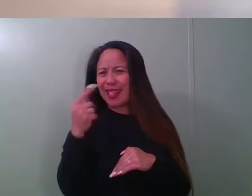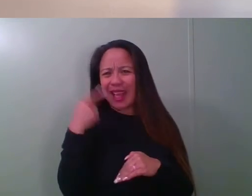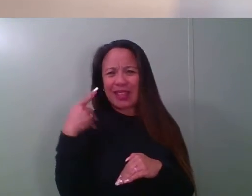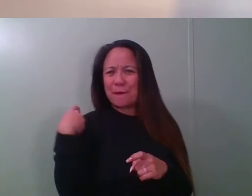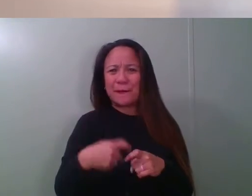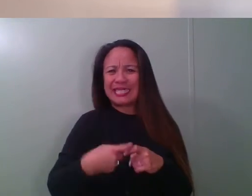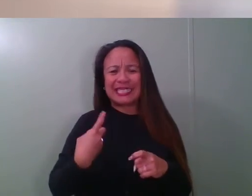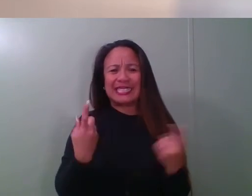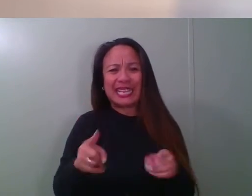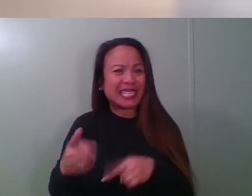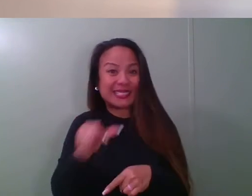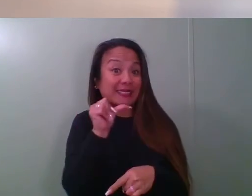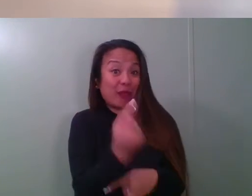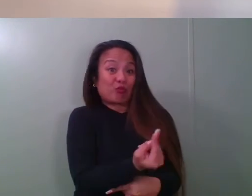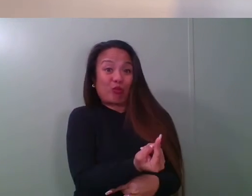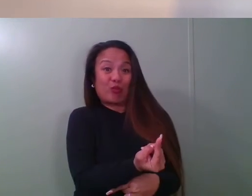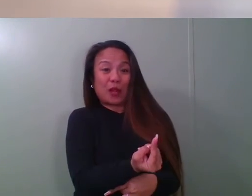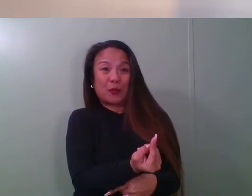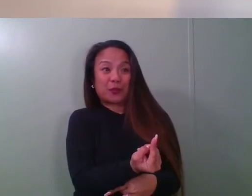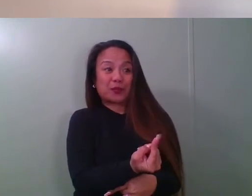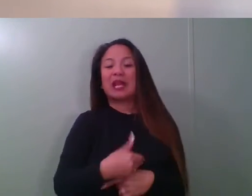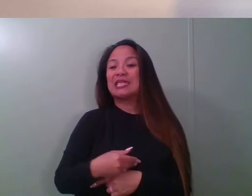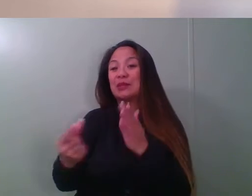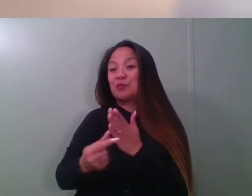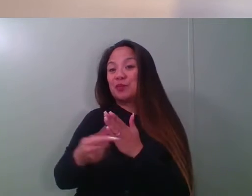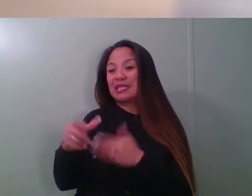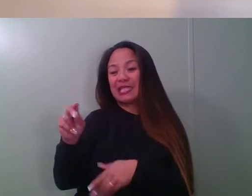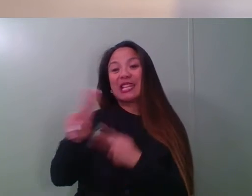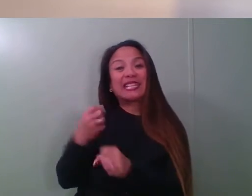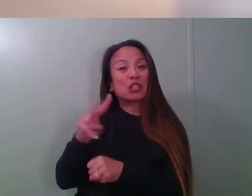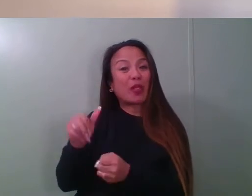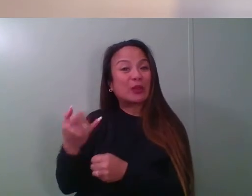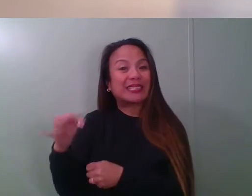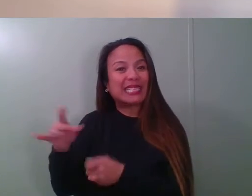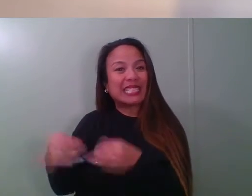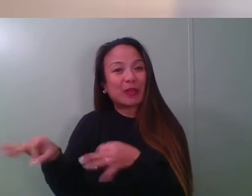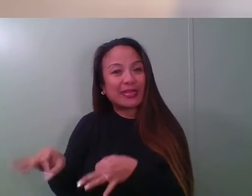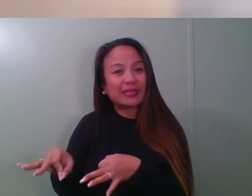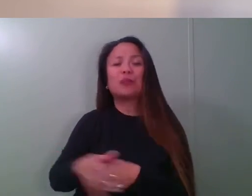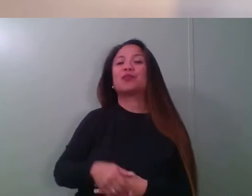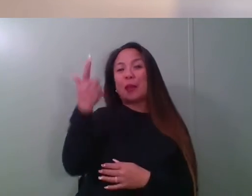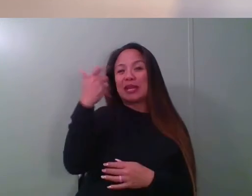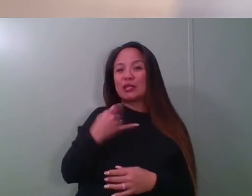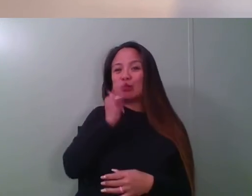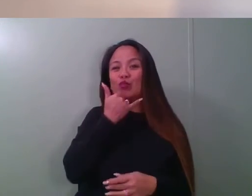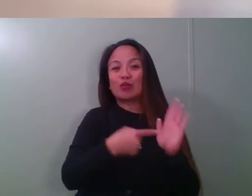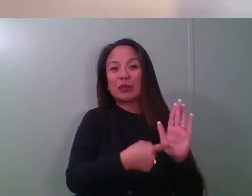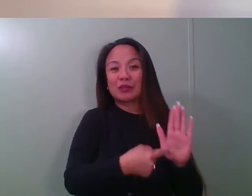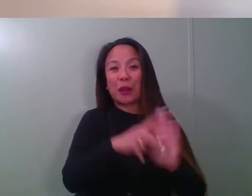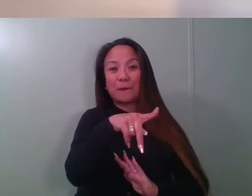at Mexican issues isn't an isolated incident. Medium of August 15, 2019 explains that because